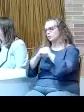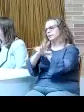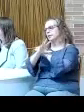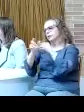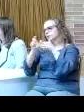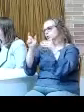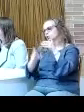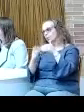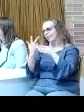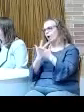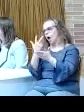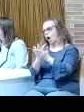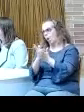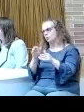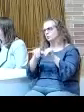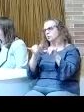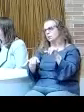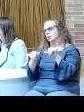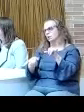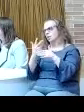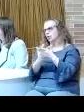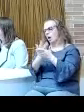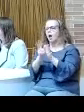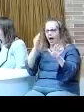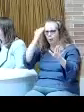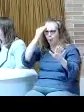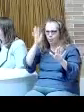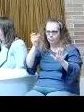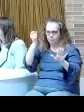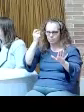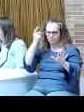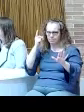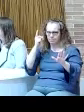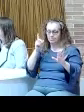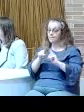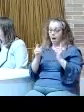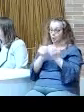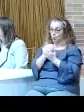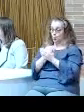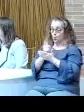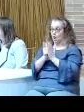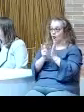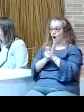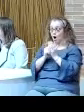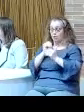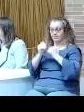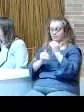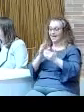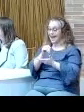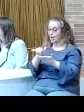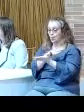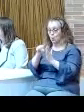hours I get it but as you've seen new laws new you know new things are coming and New York state is